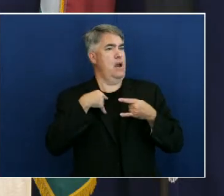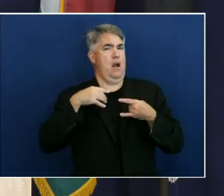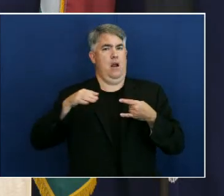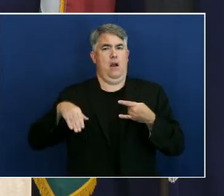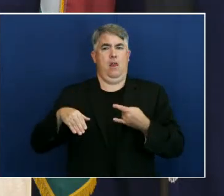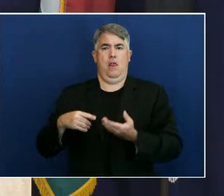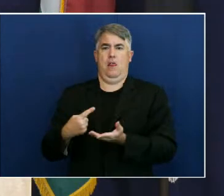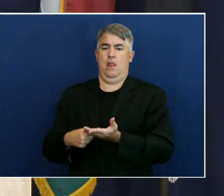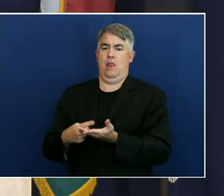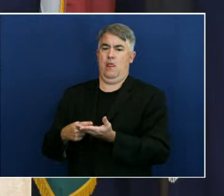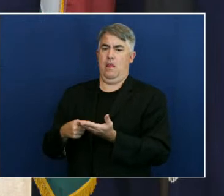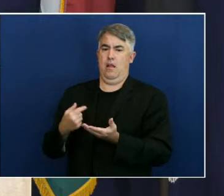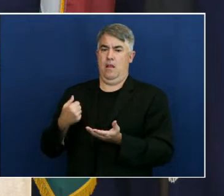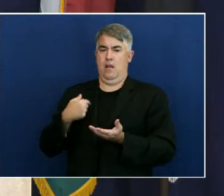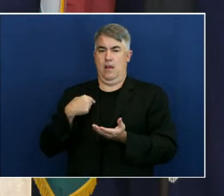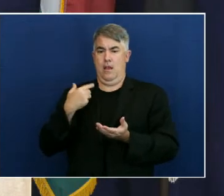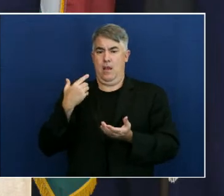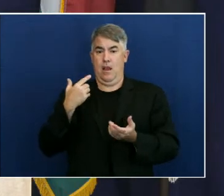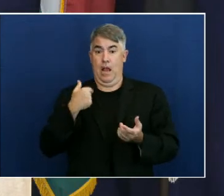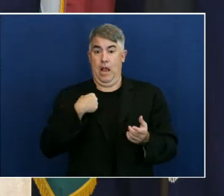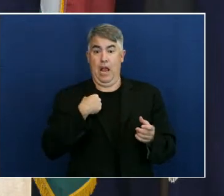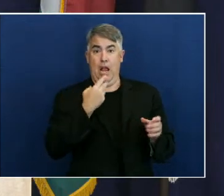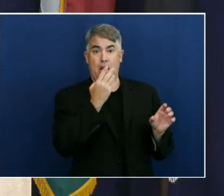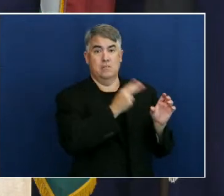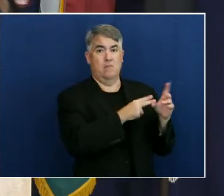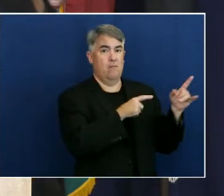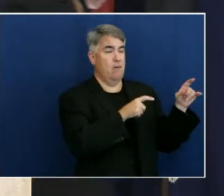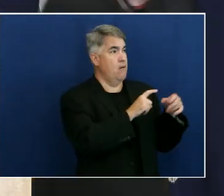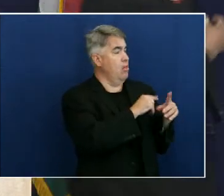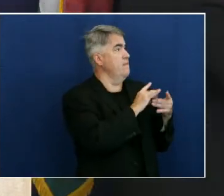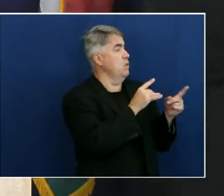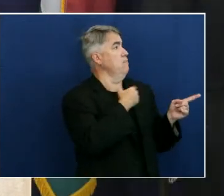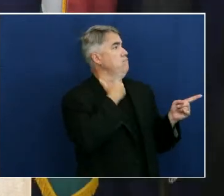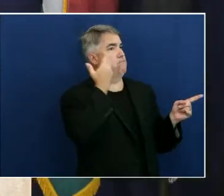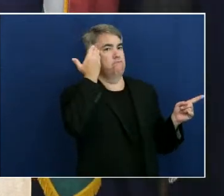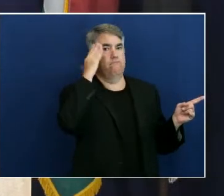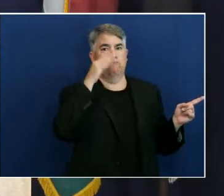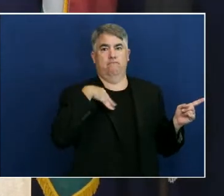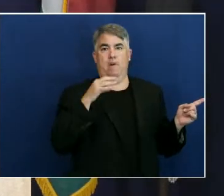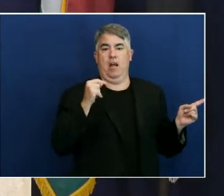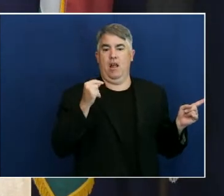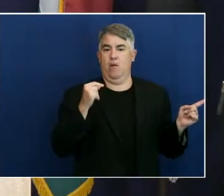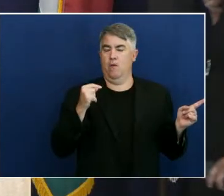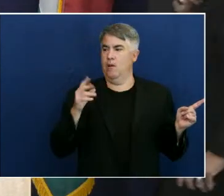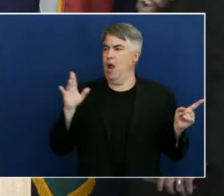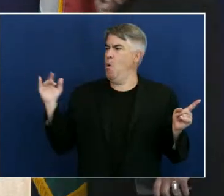been on many of the calls, so thank you. Are